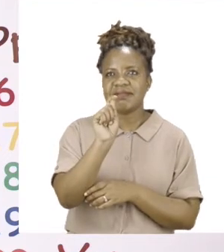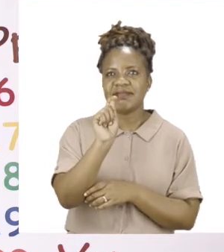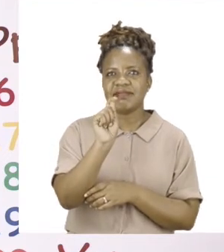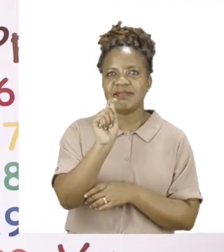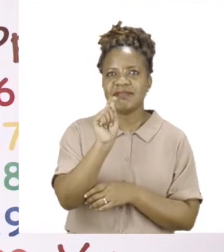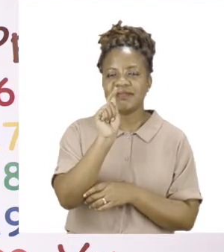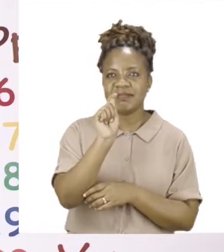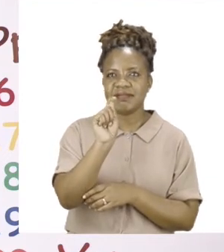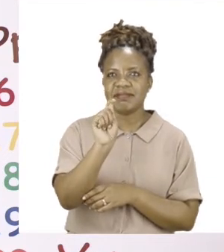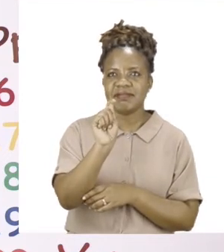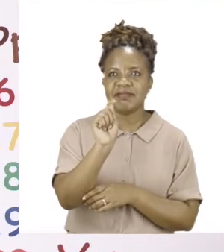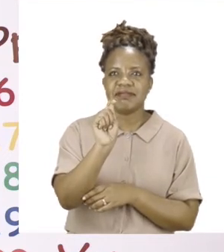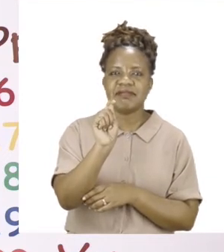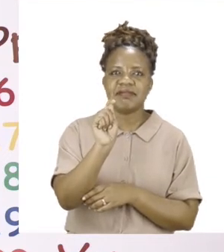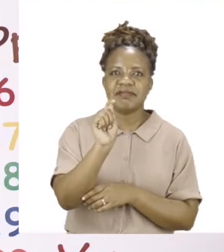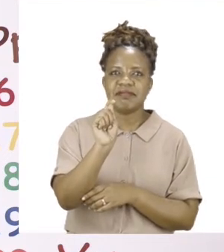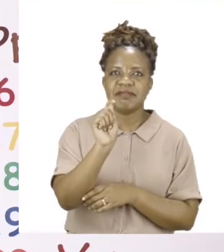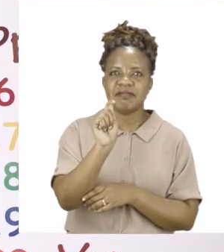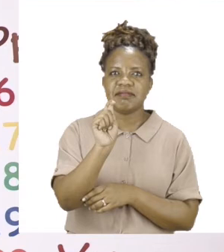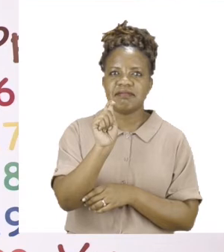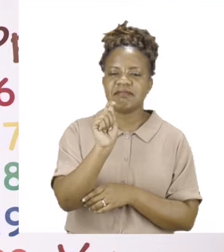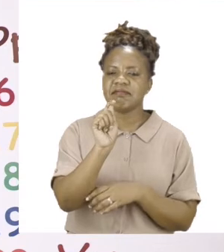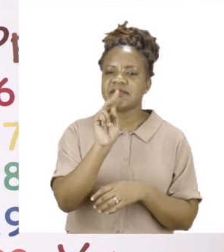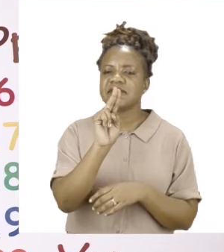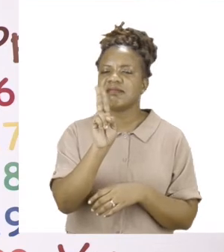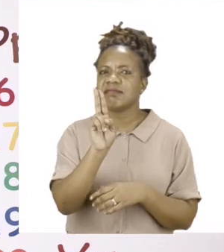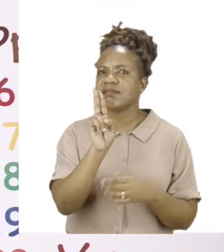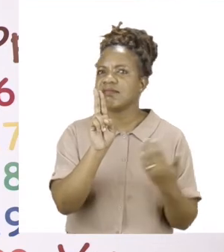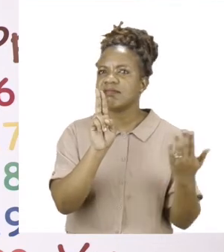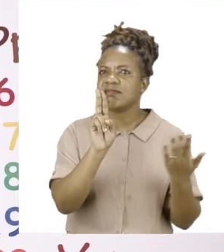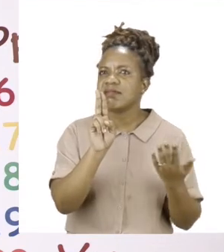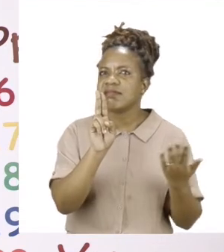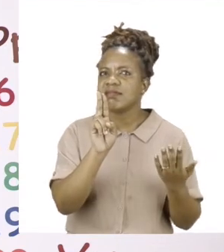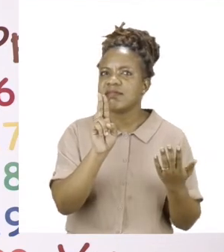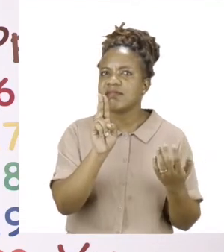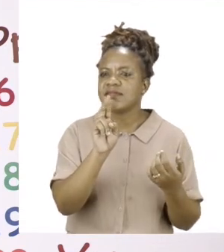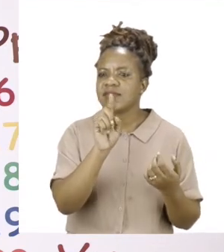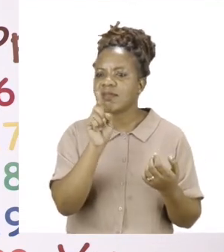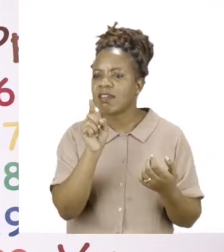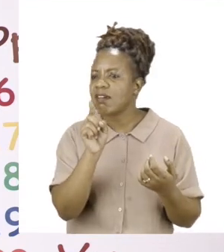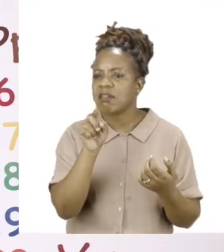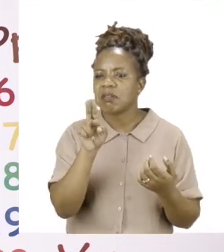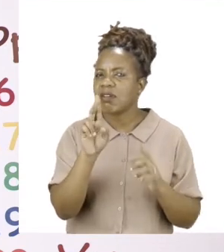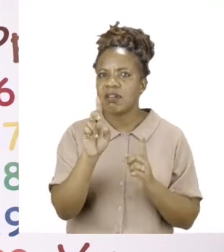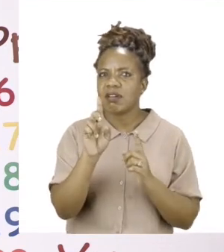letter T. Now we need to look for close by.